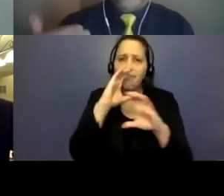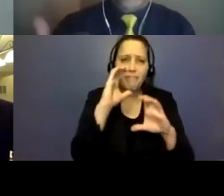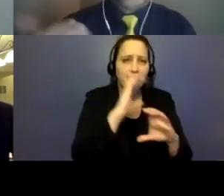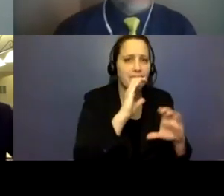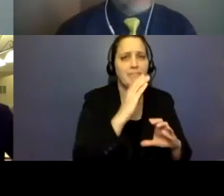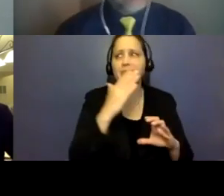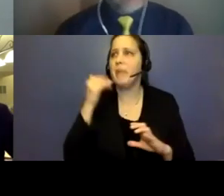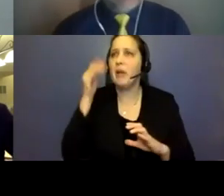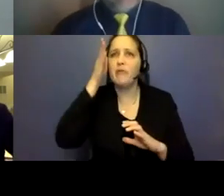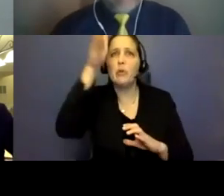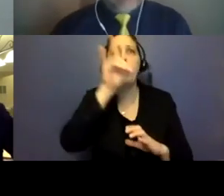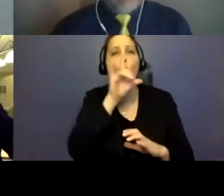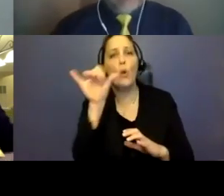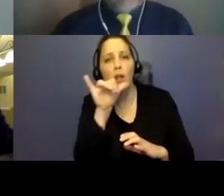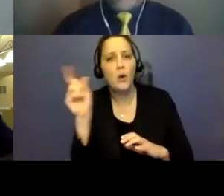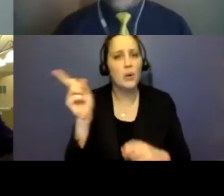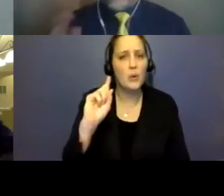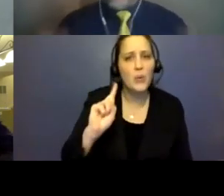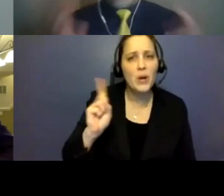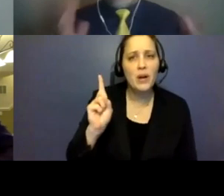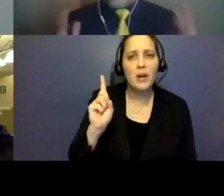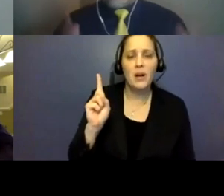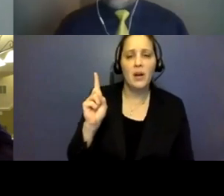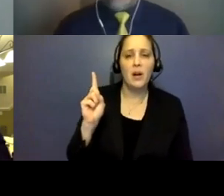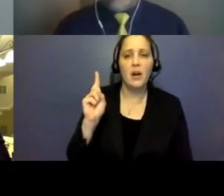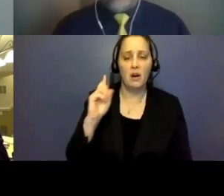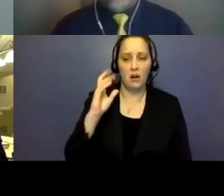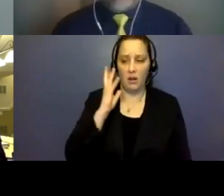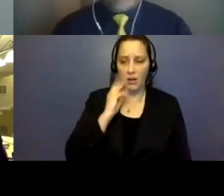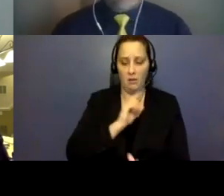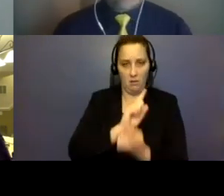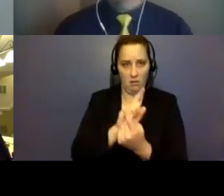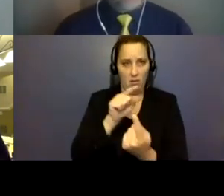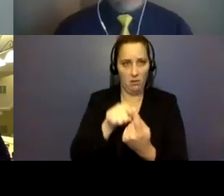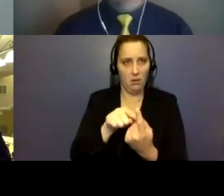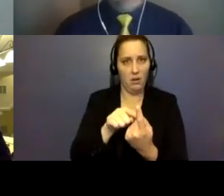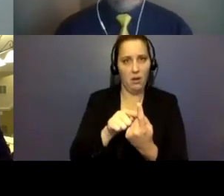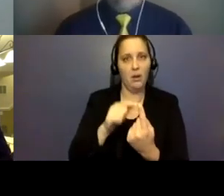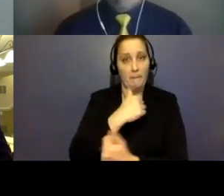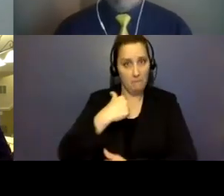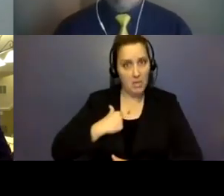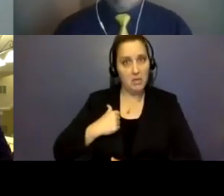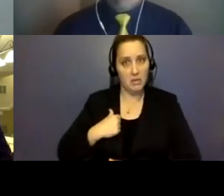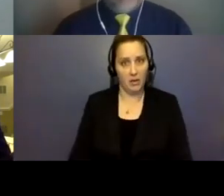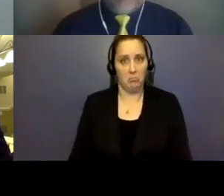for a better future. And this is when I came across the military.